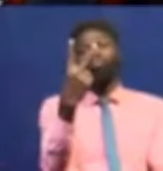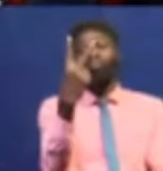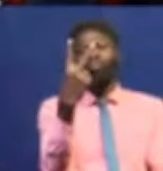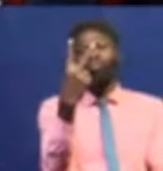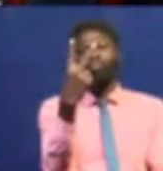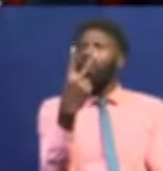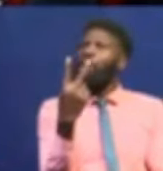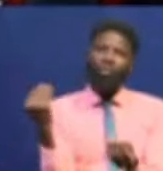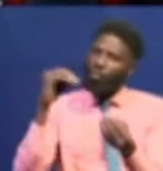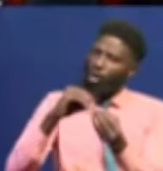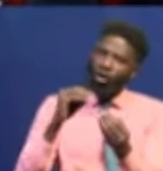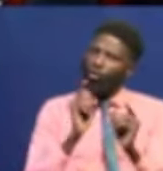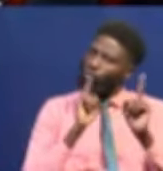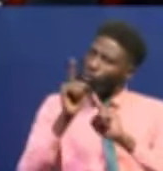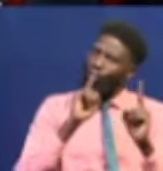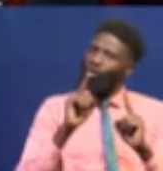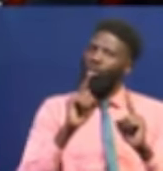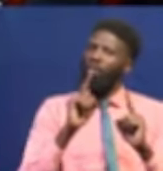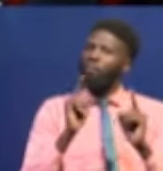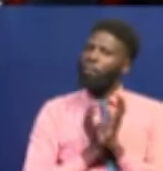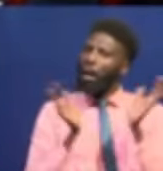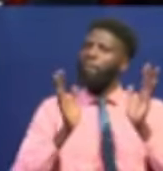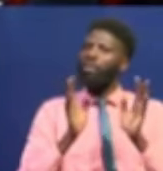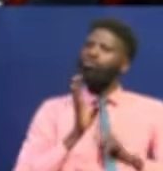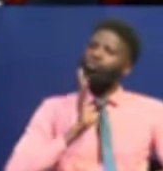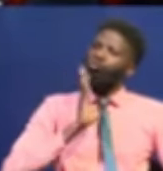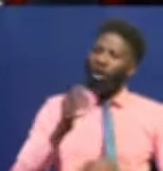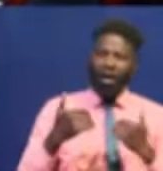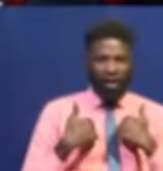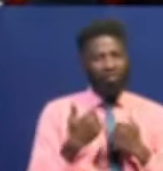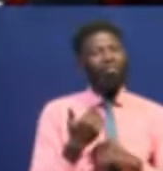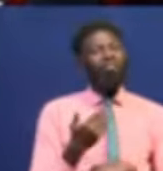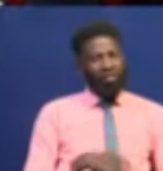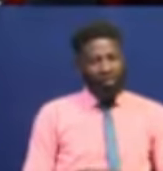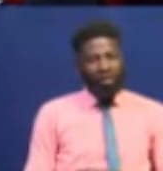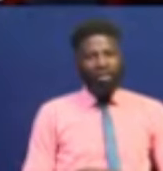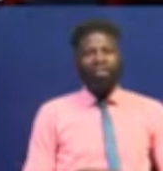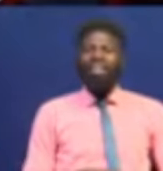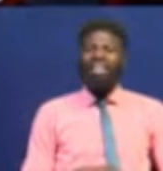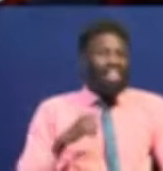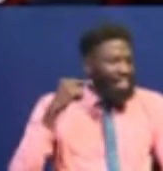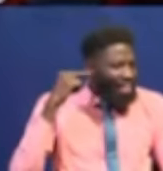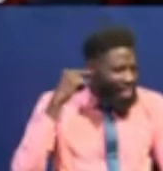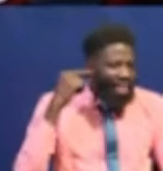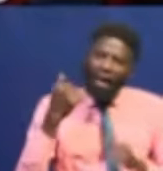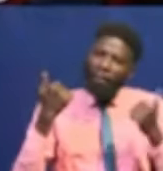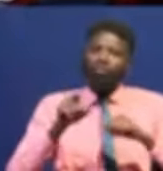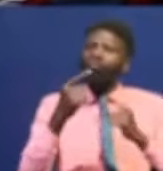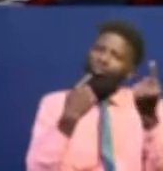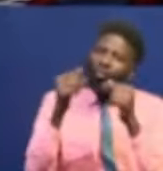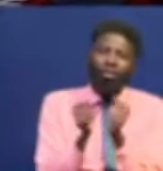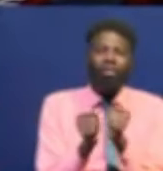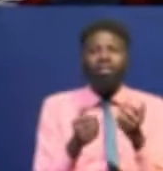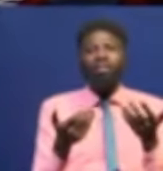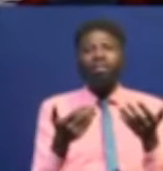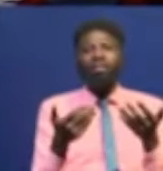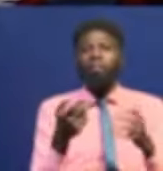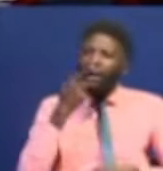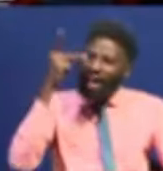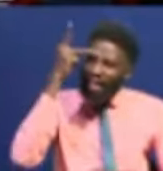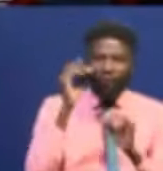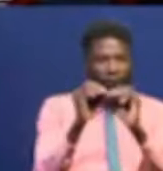actually, there are more now because you have spoken in other settings apart from the two addresses you gave. They haven't heard you address them. They haven't heard you talk to these parents.